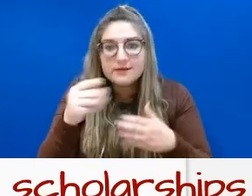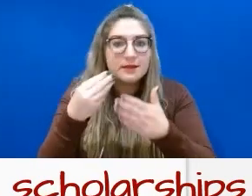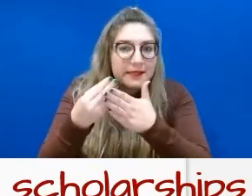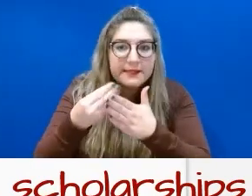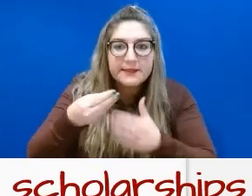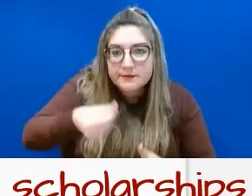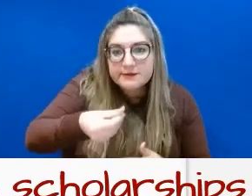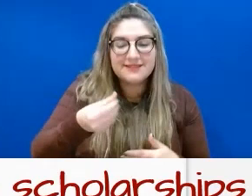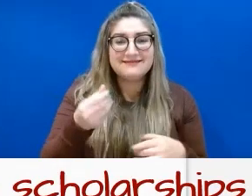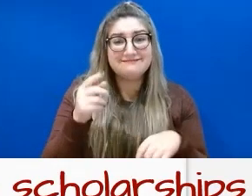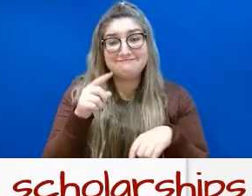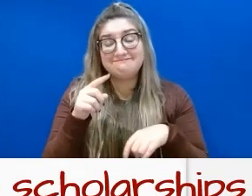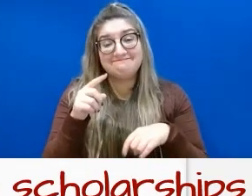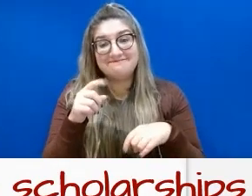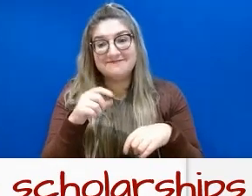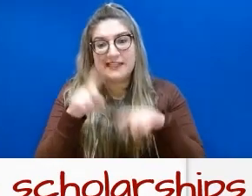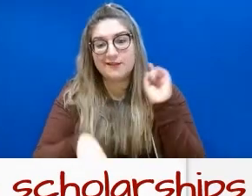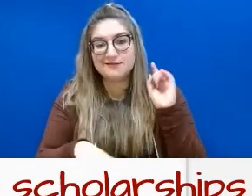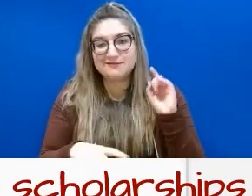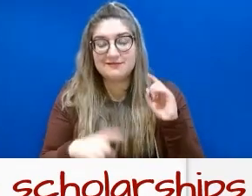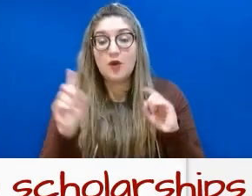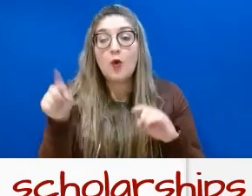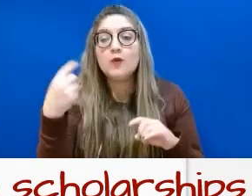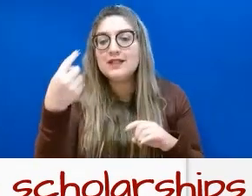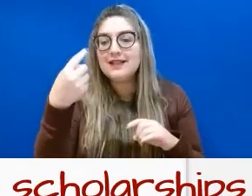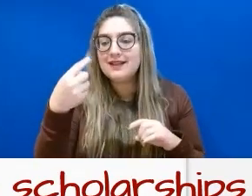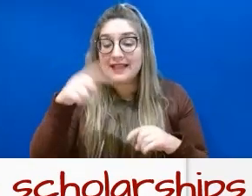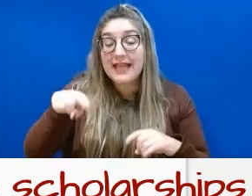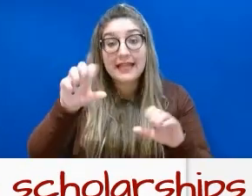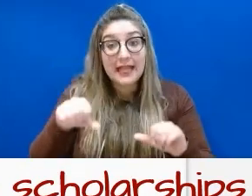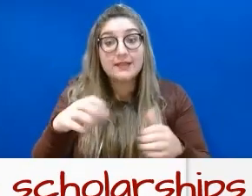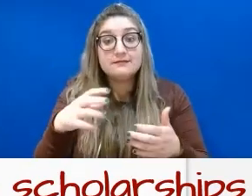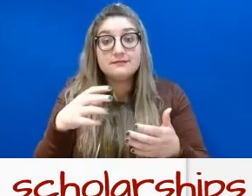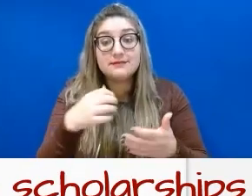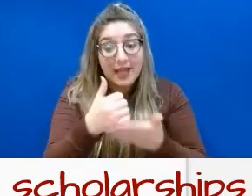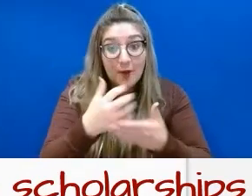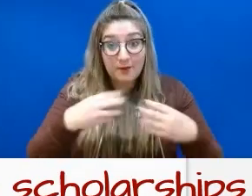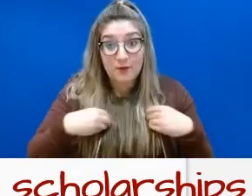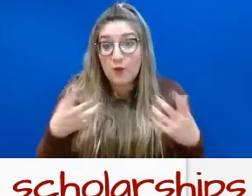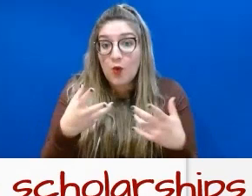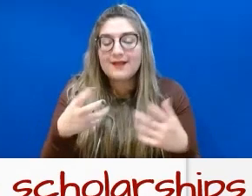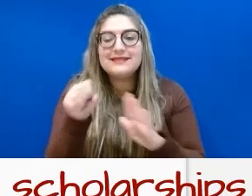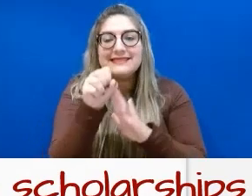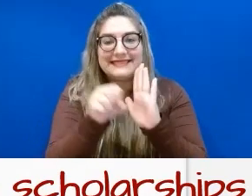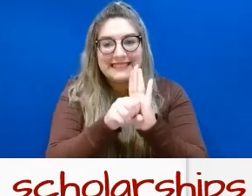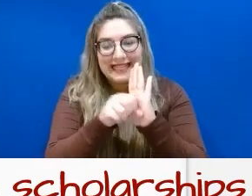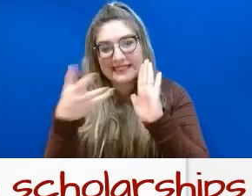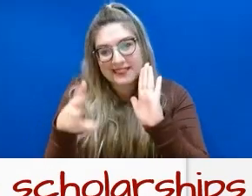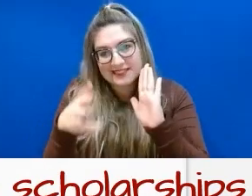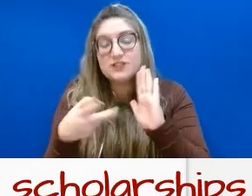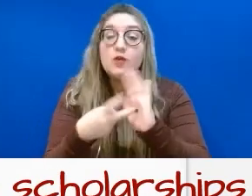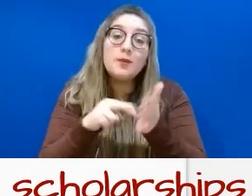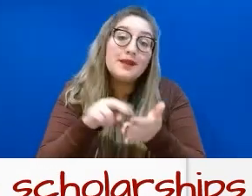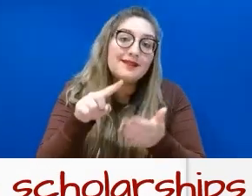Okay, so they only qualify for state. So by that, their financial aid is very limited. They do not qualify for any traffic grants,